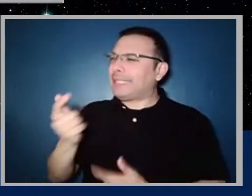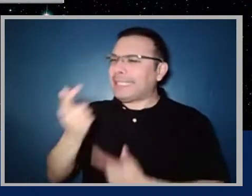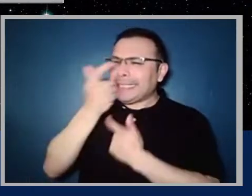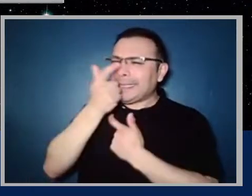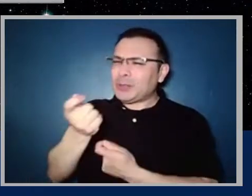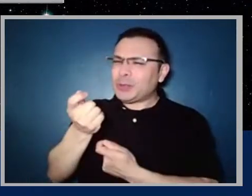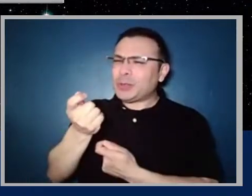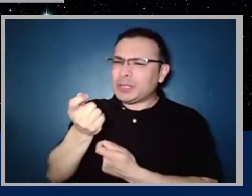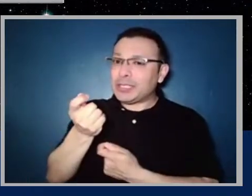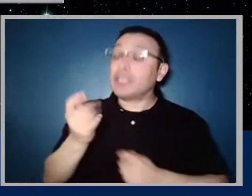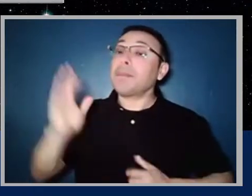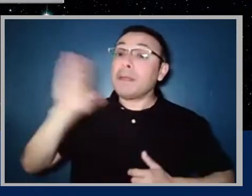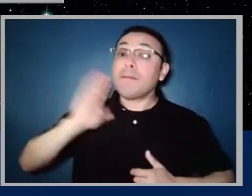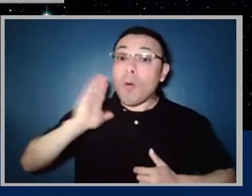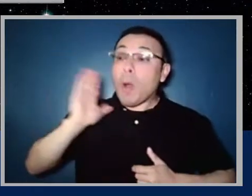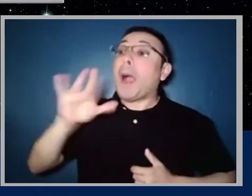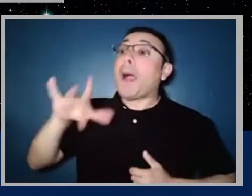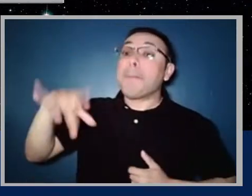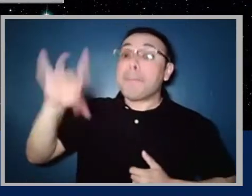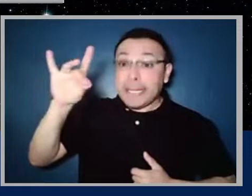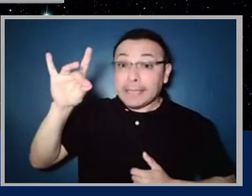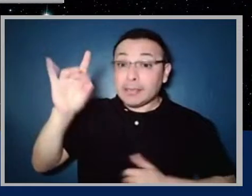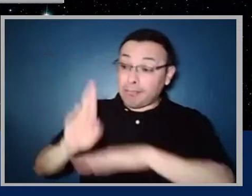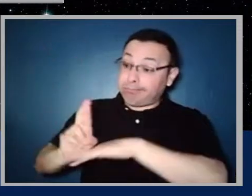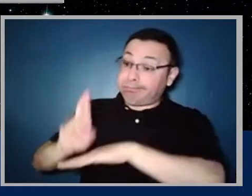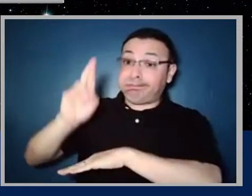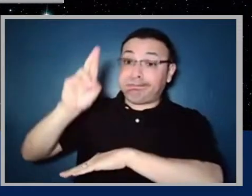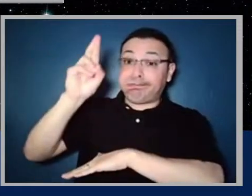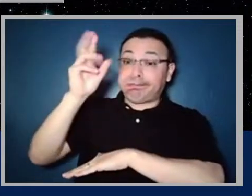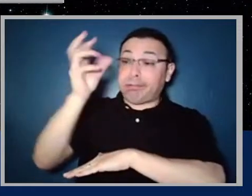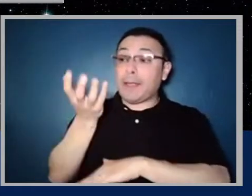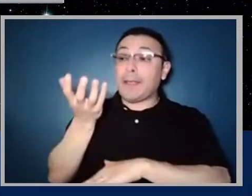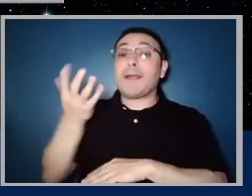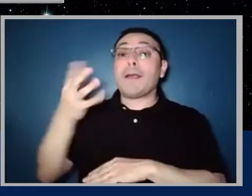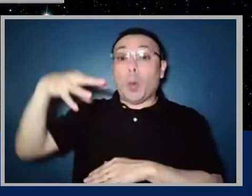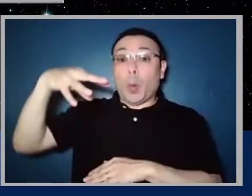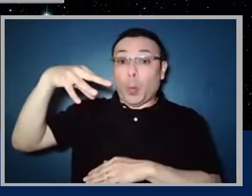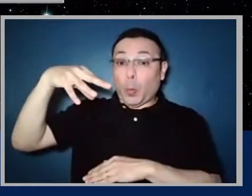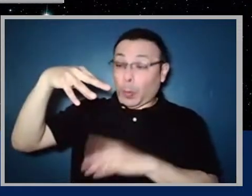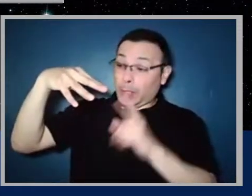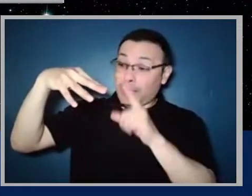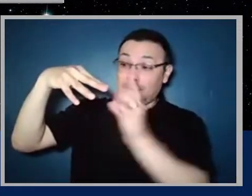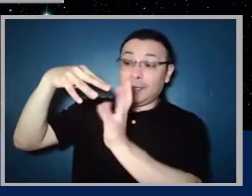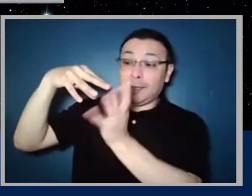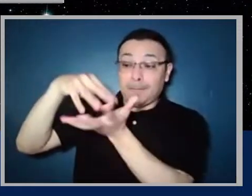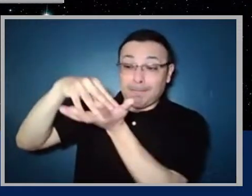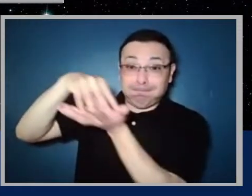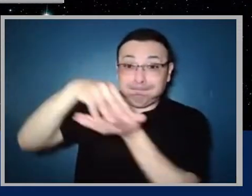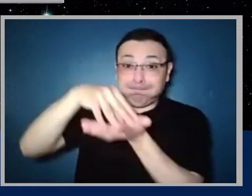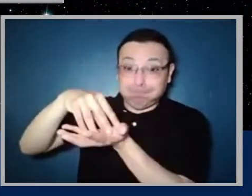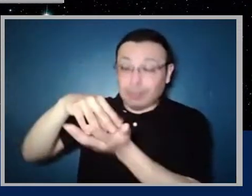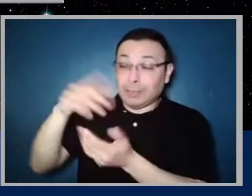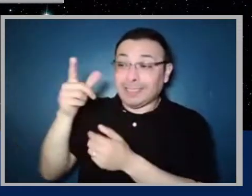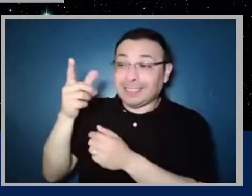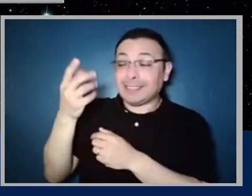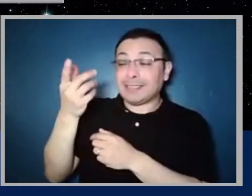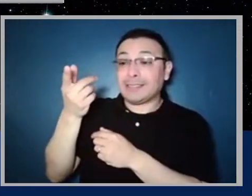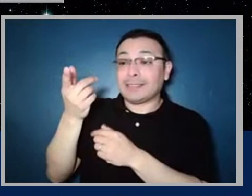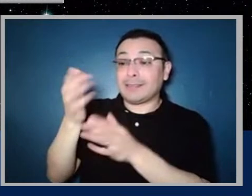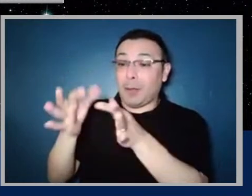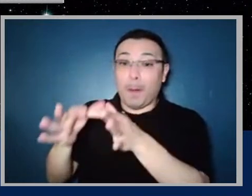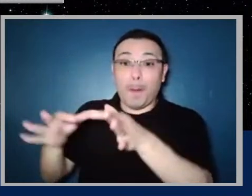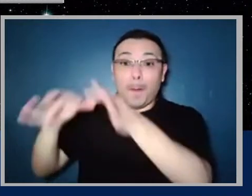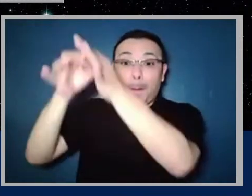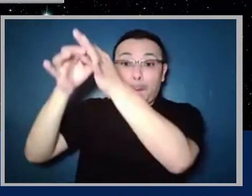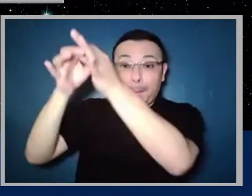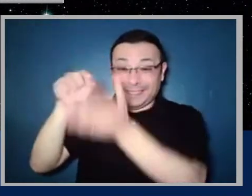use aircraft carriers to recover capsules, and it's like helicopters off the aircraft carriers, and how much that's changed to today. That's something that we're